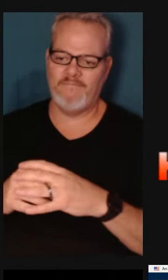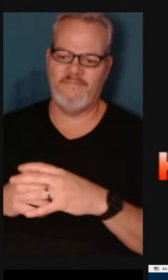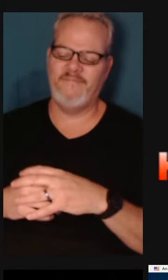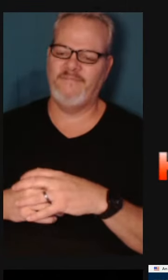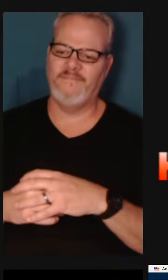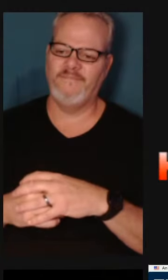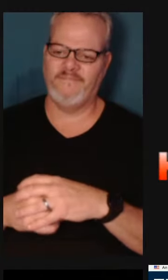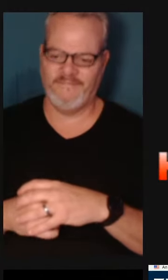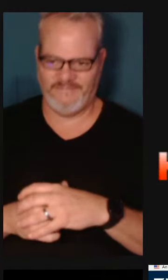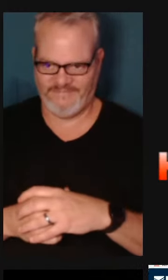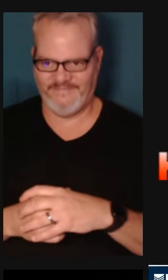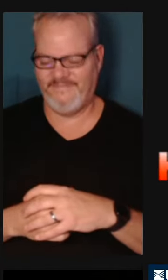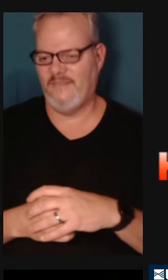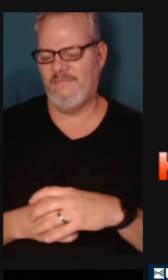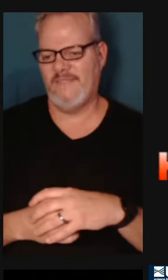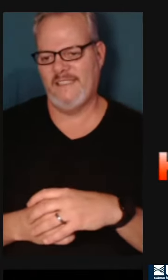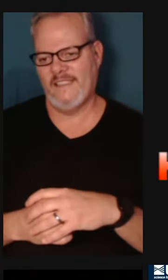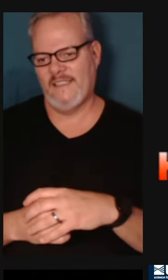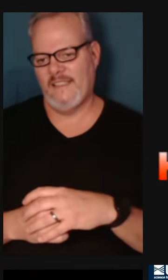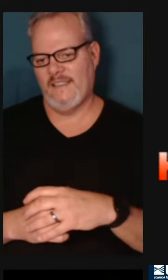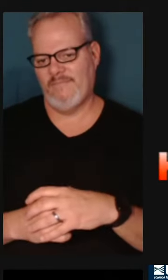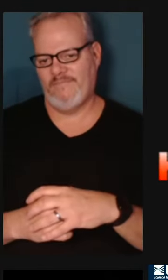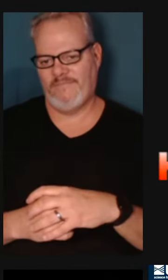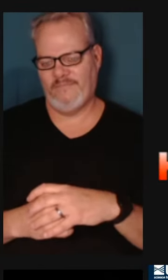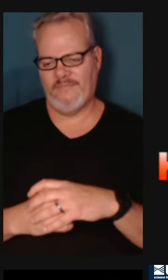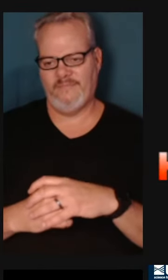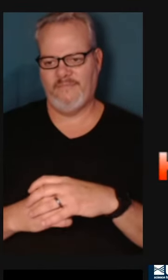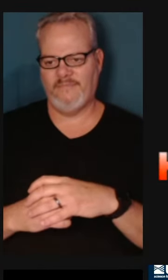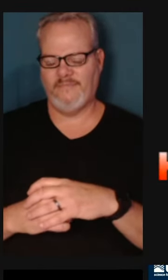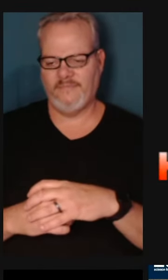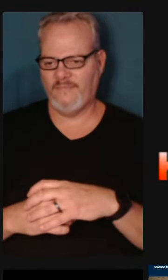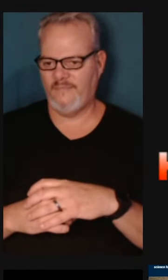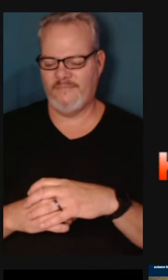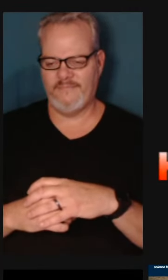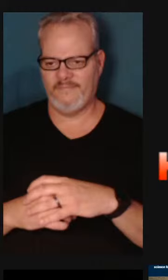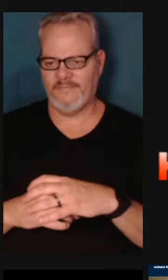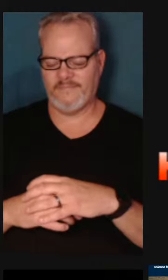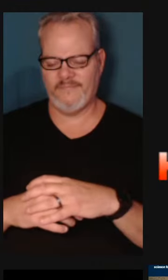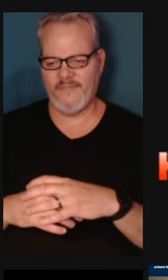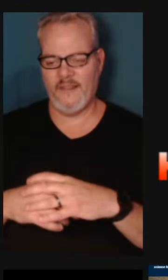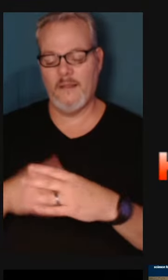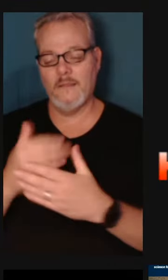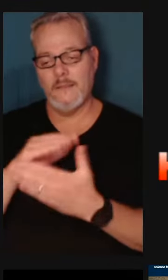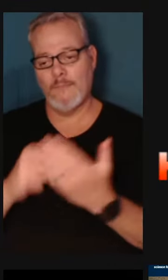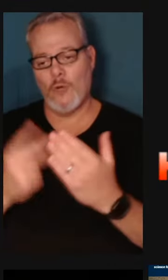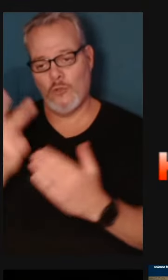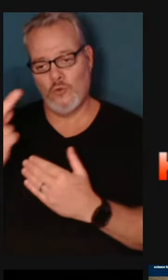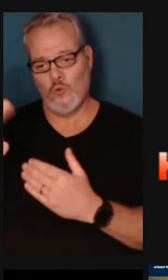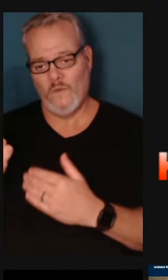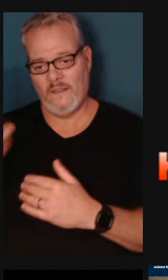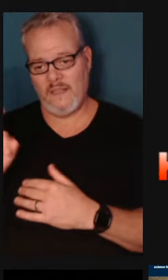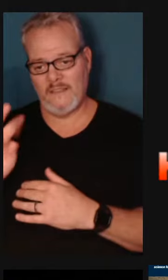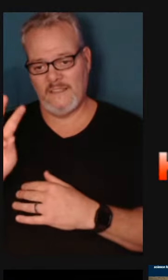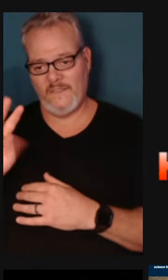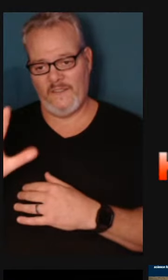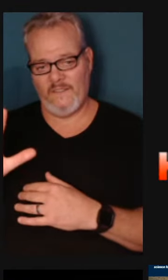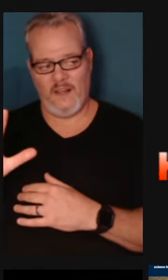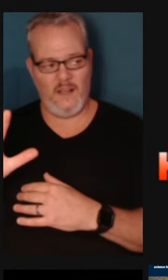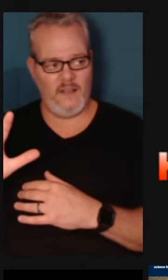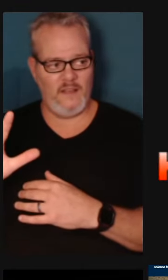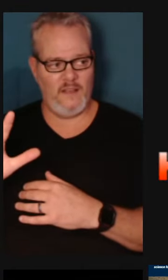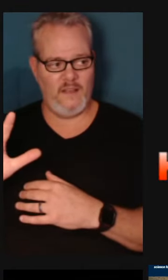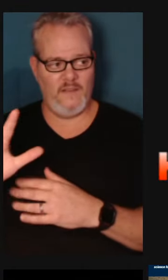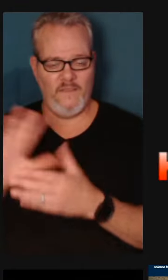before Thanksgiving. And this one was part 2 of this 1975 earthquake, The Legacy, 50 years of